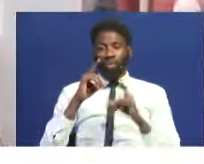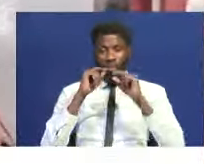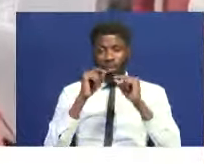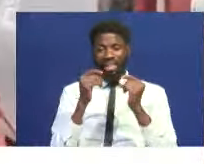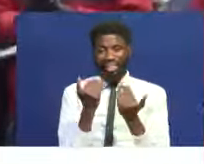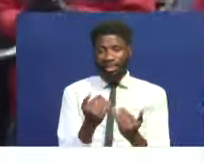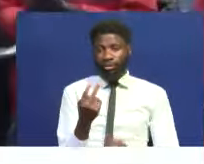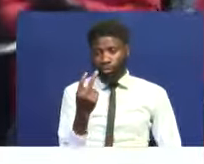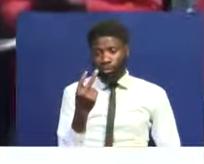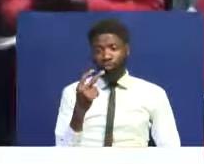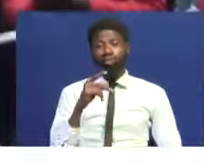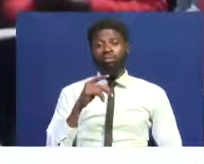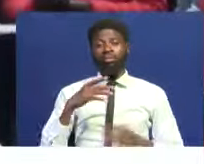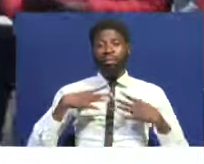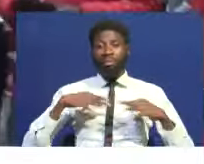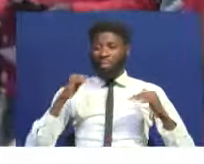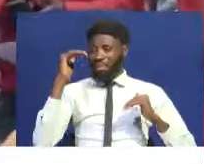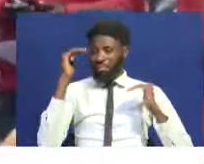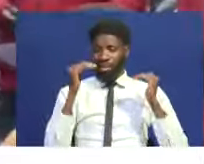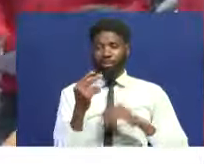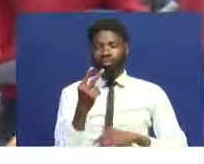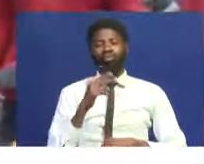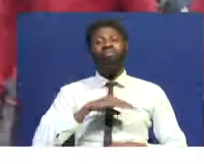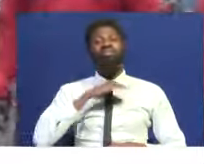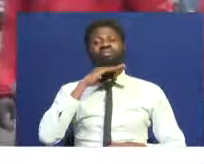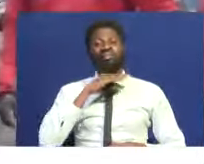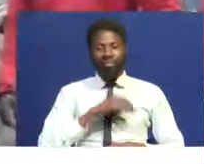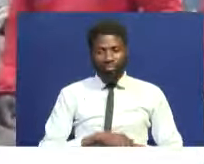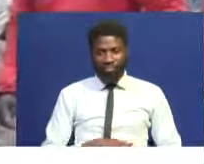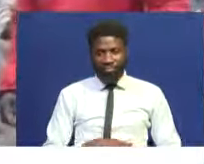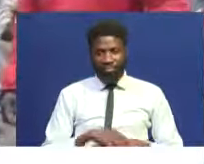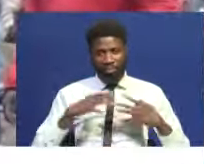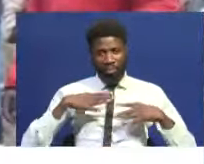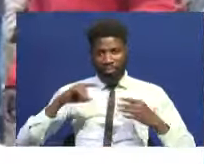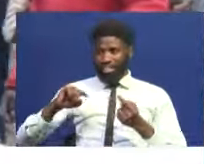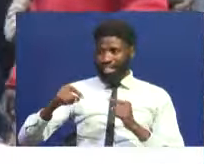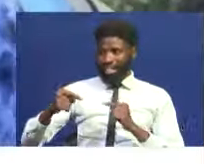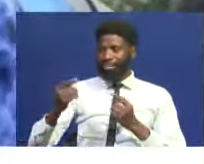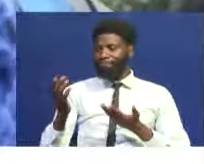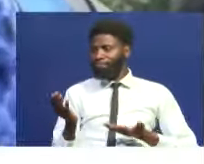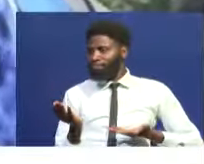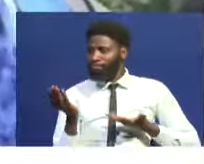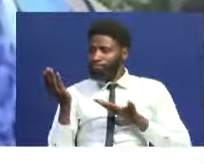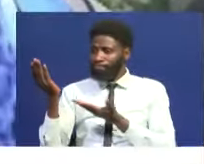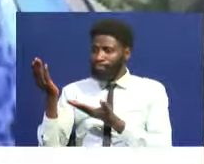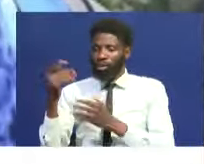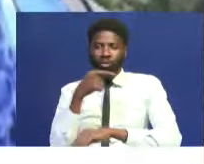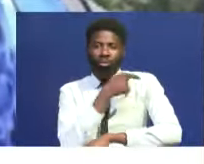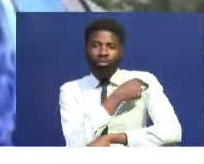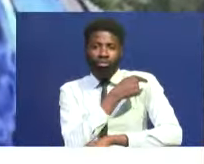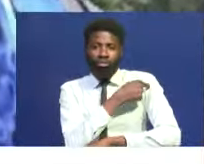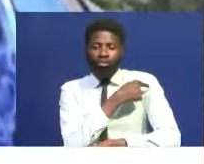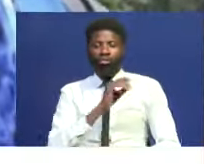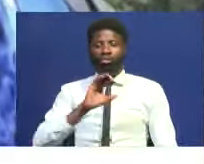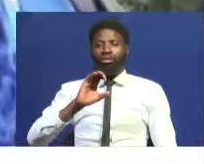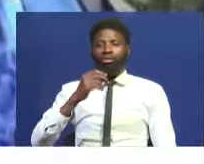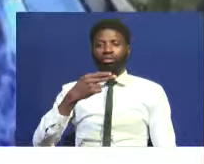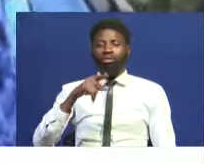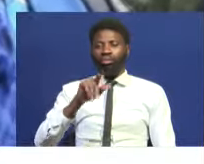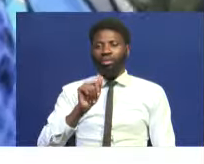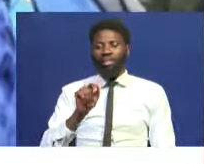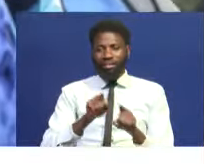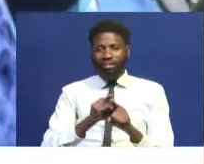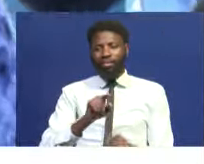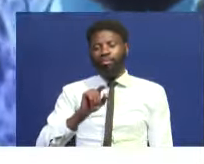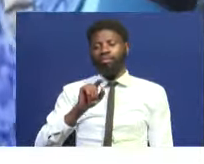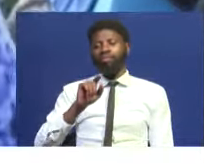occurred a few minutes after 1 p.m. The injured were rushed to hospitals in Chuka and Chagoria. Yano said investigations